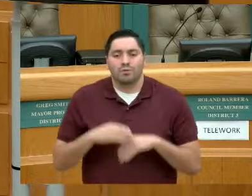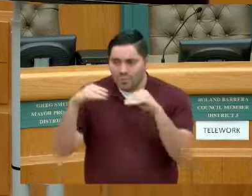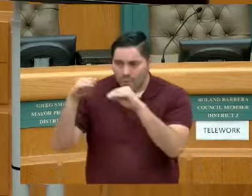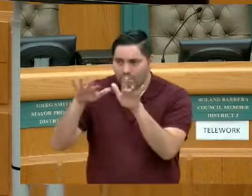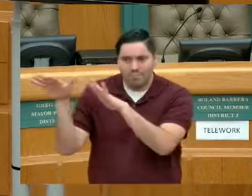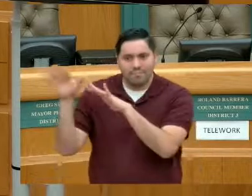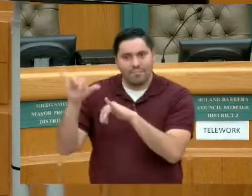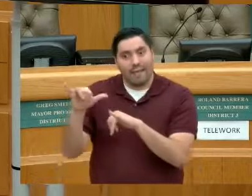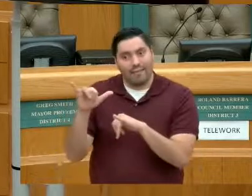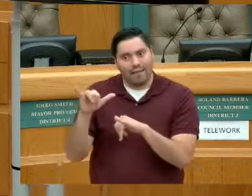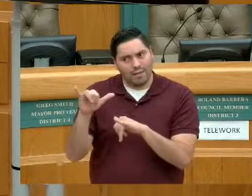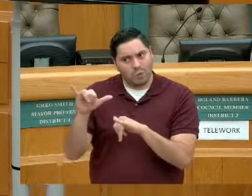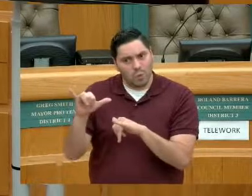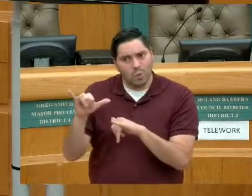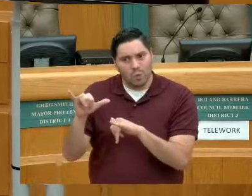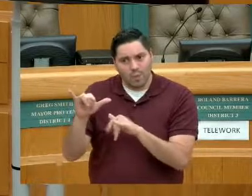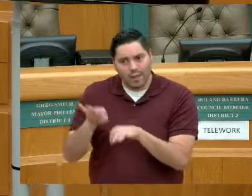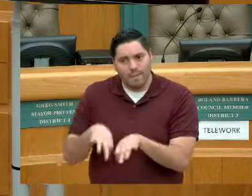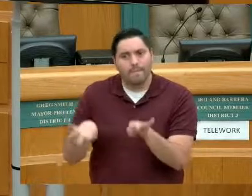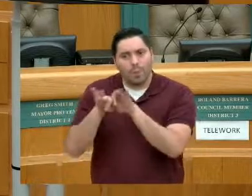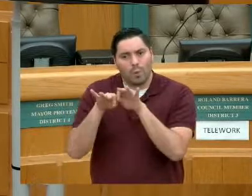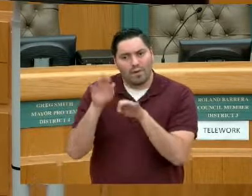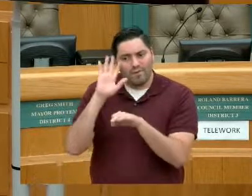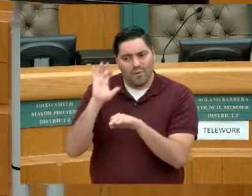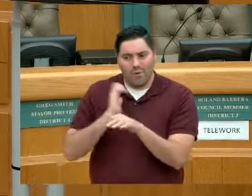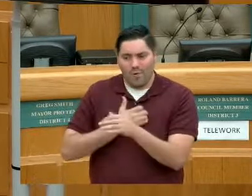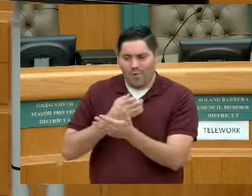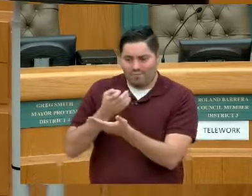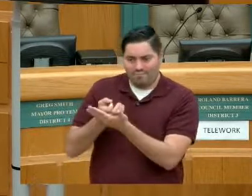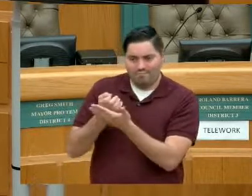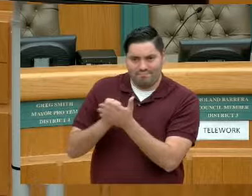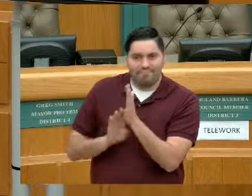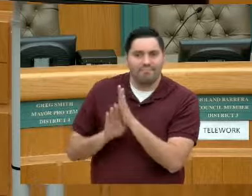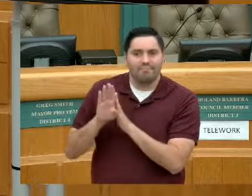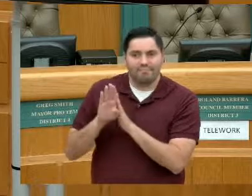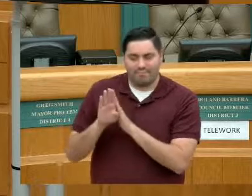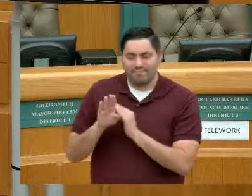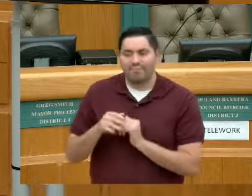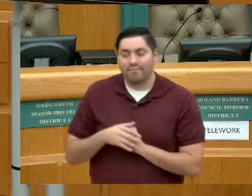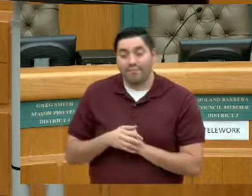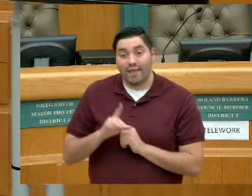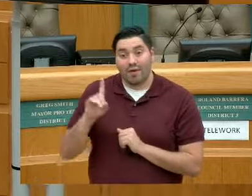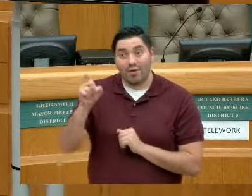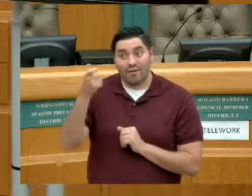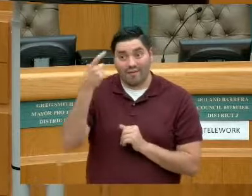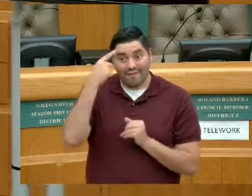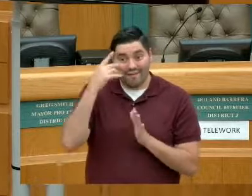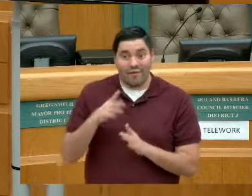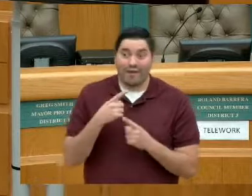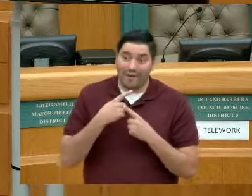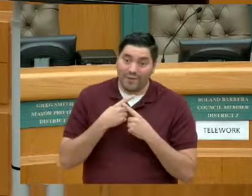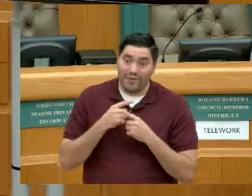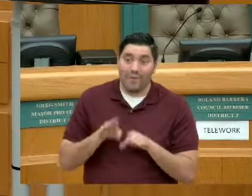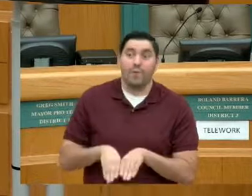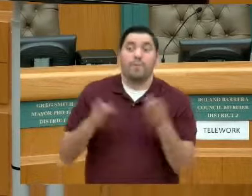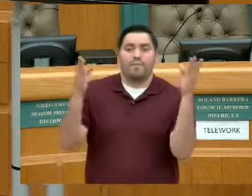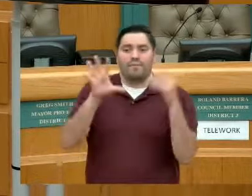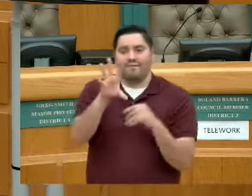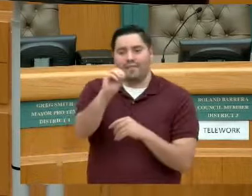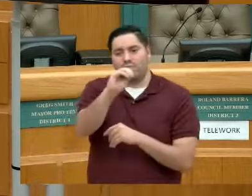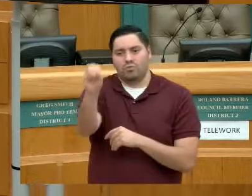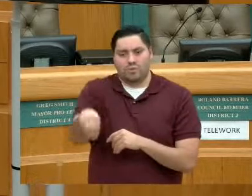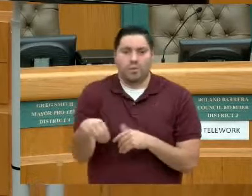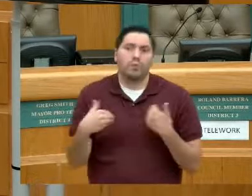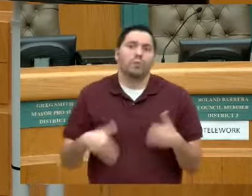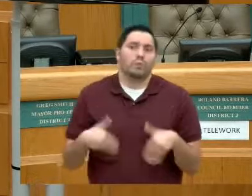money locally because that's a significant part of our economic recovery. And I was delighted to hear the governor today open it